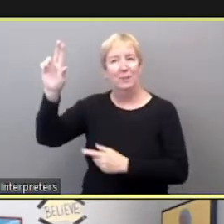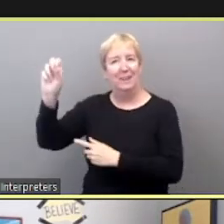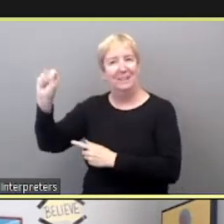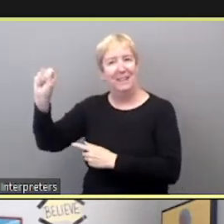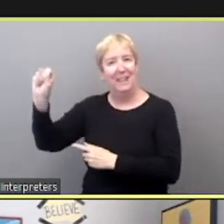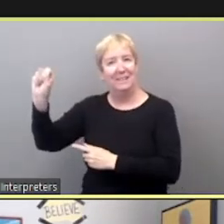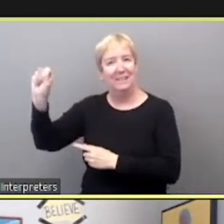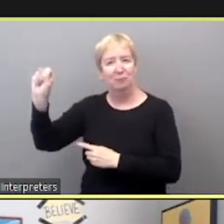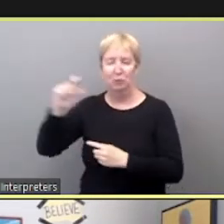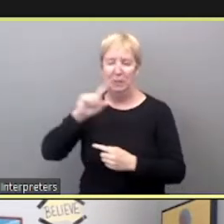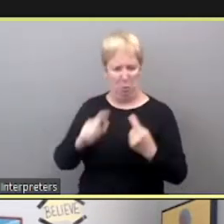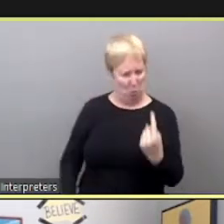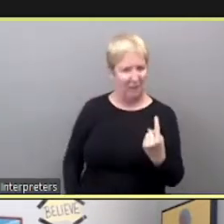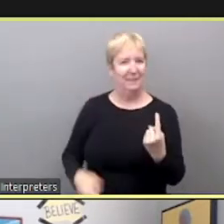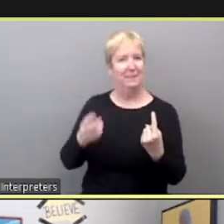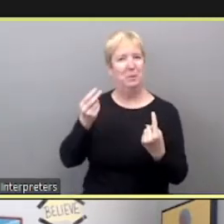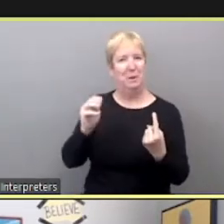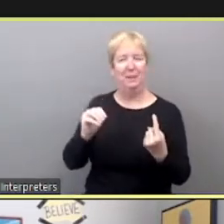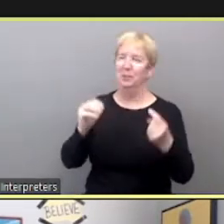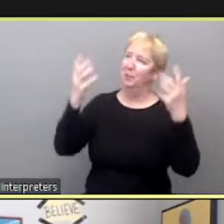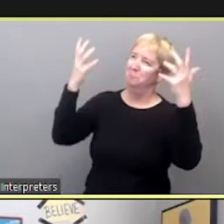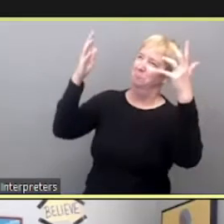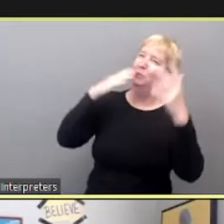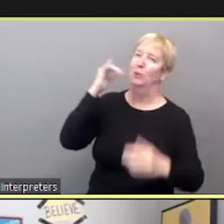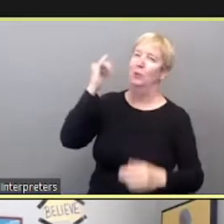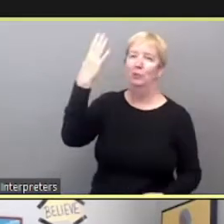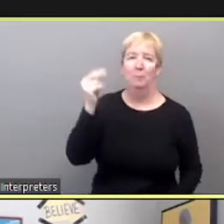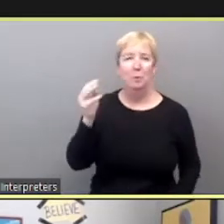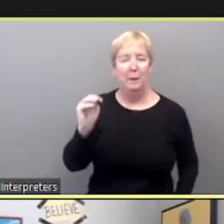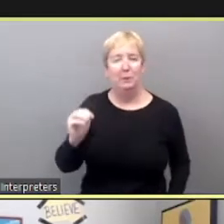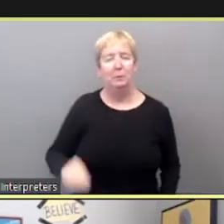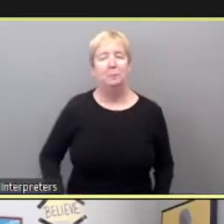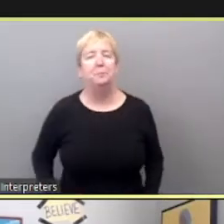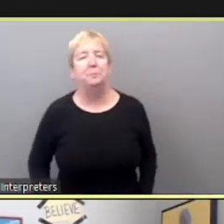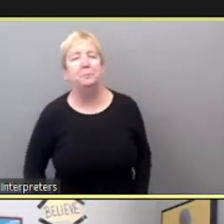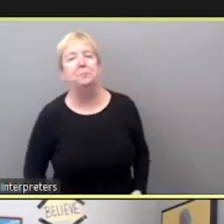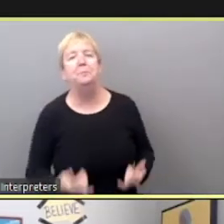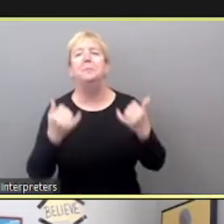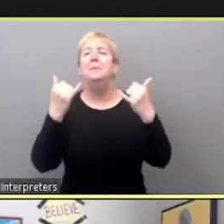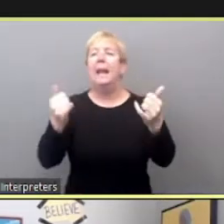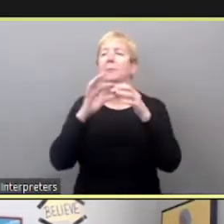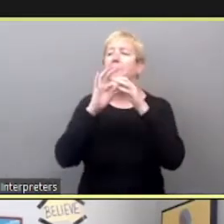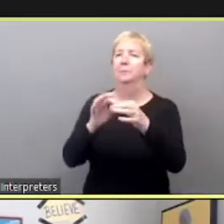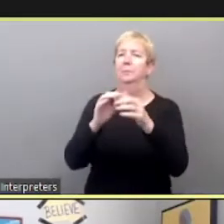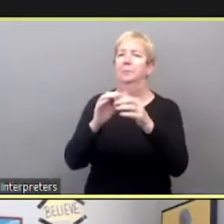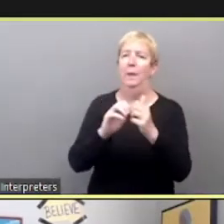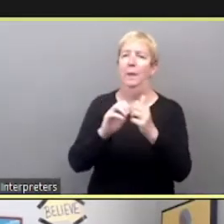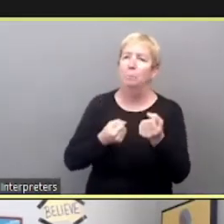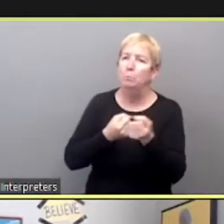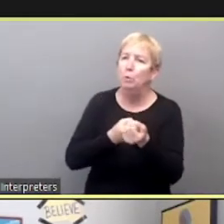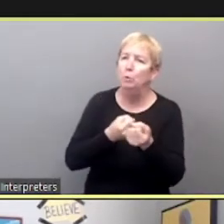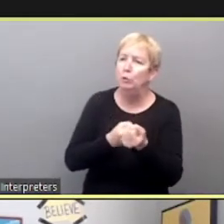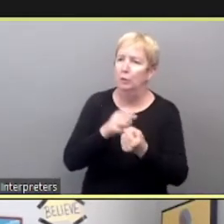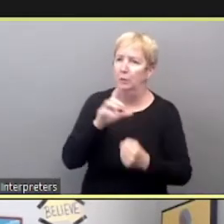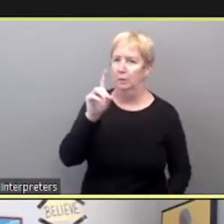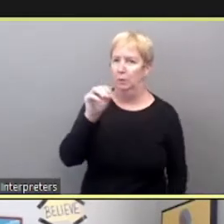New Mexico. Next slide. So here's our booster dose updates.